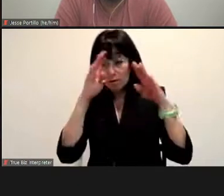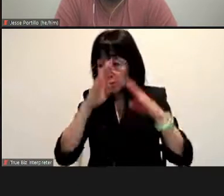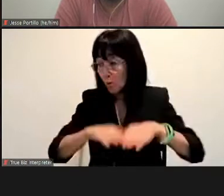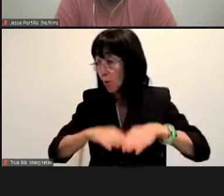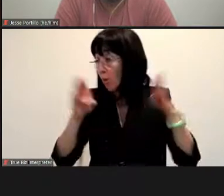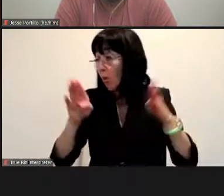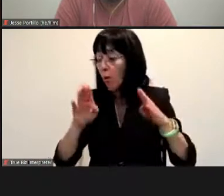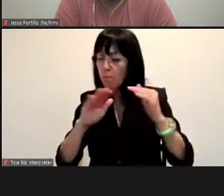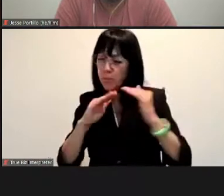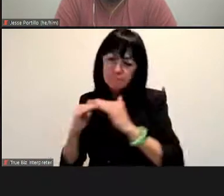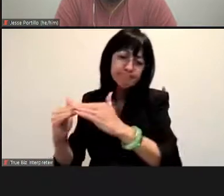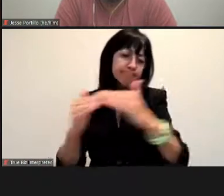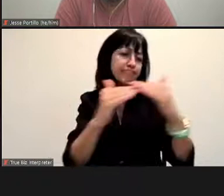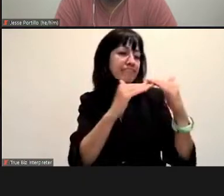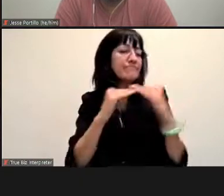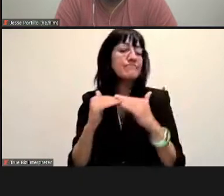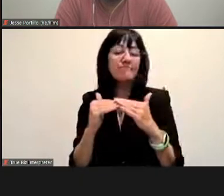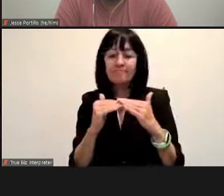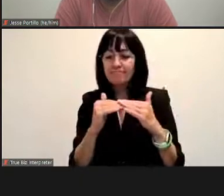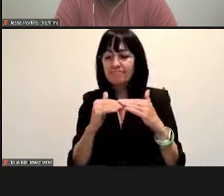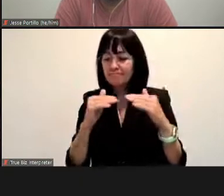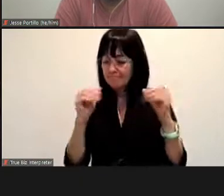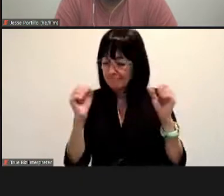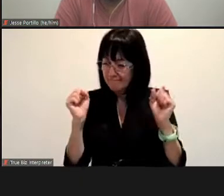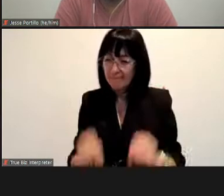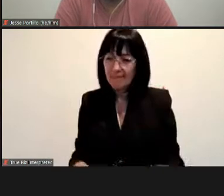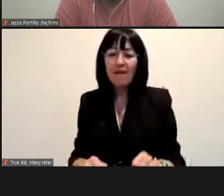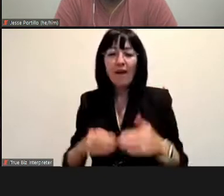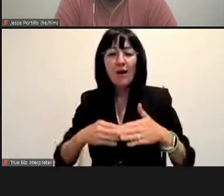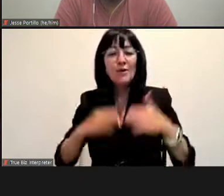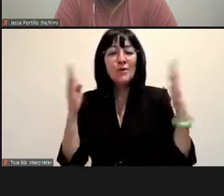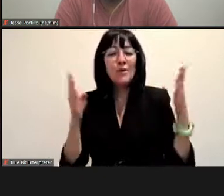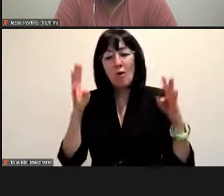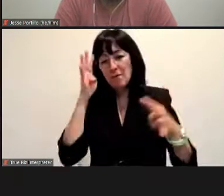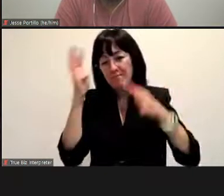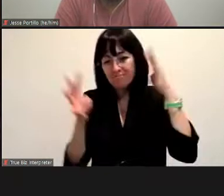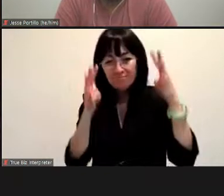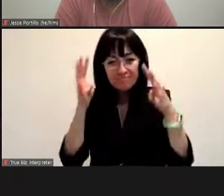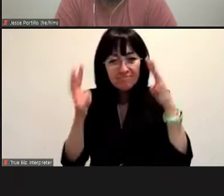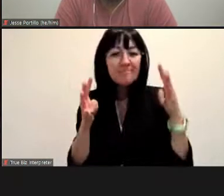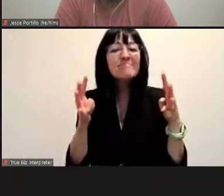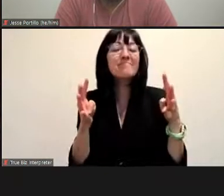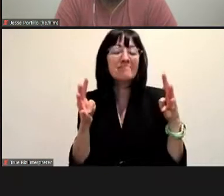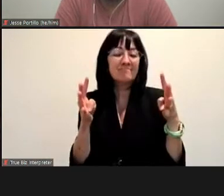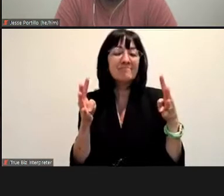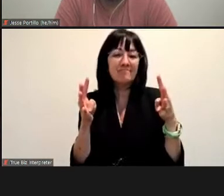like innovative ideas on our stages, on our screens.